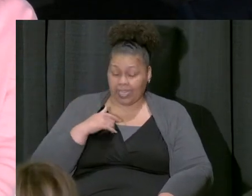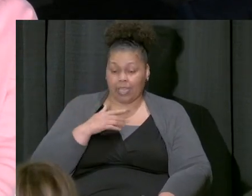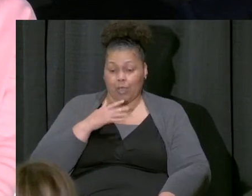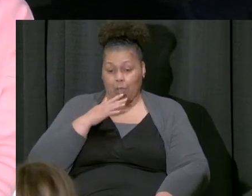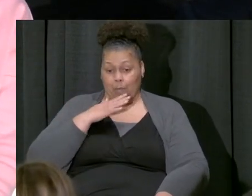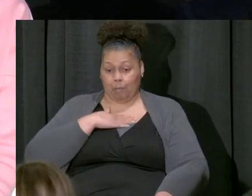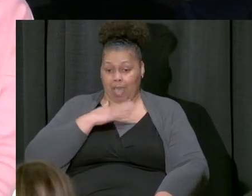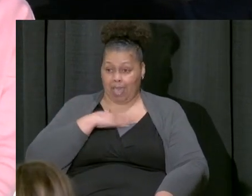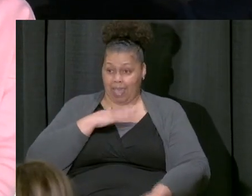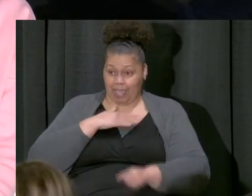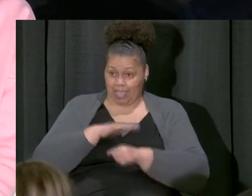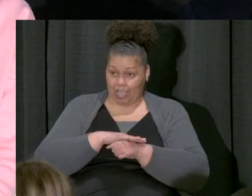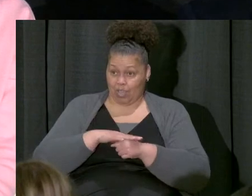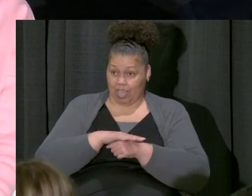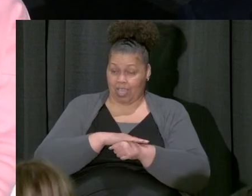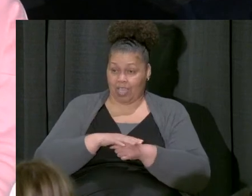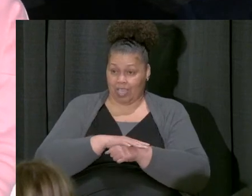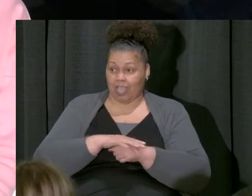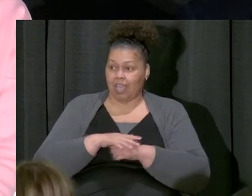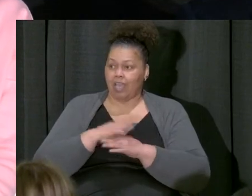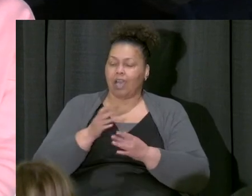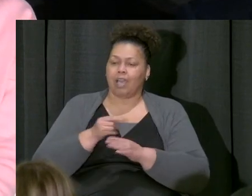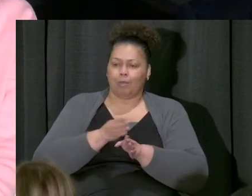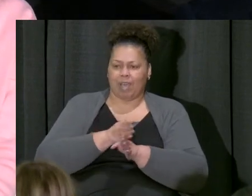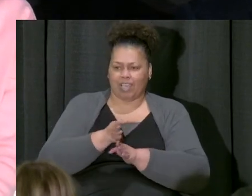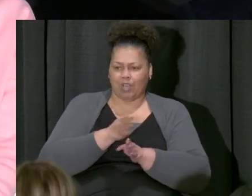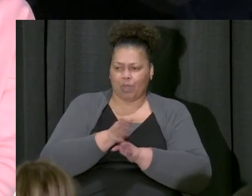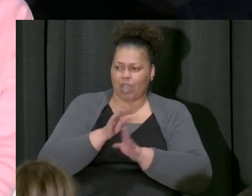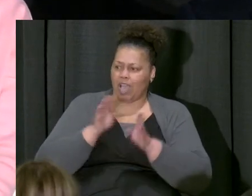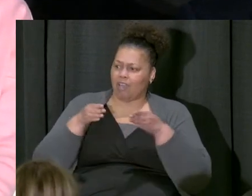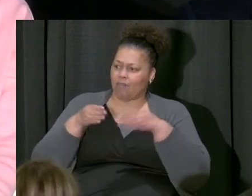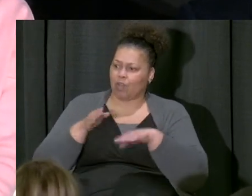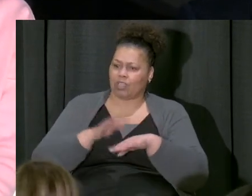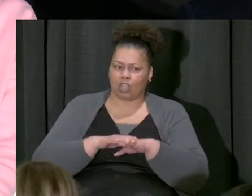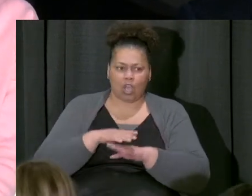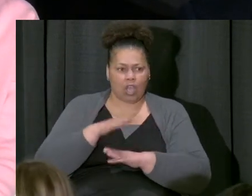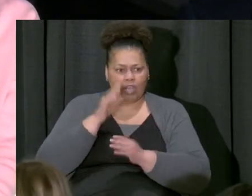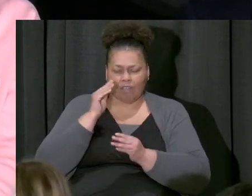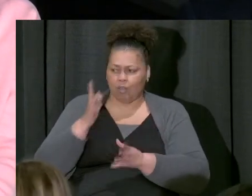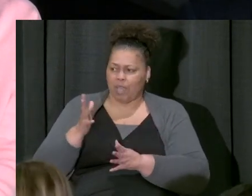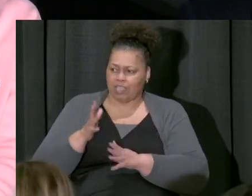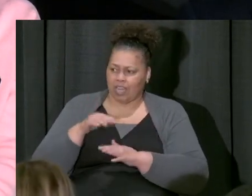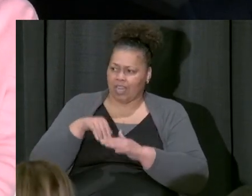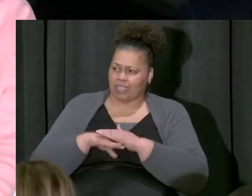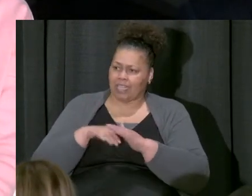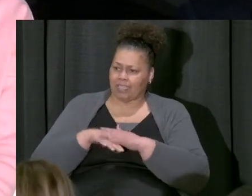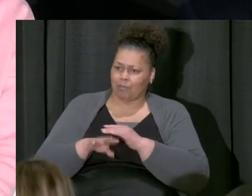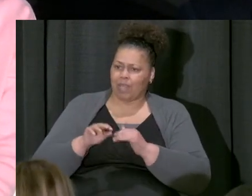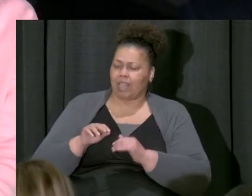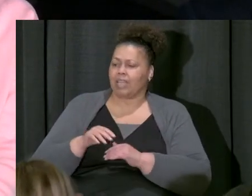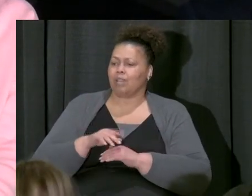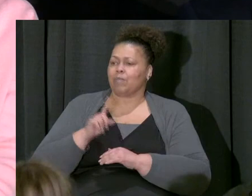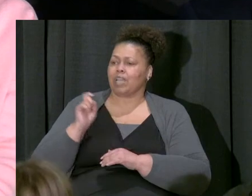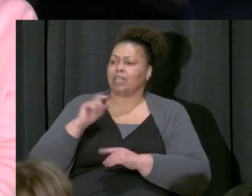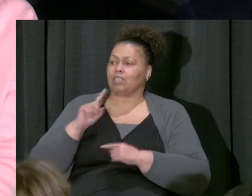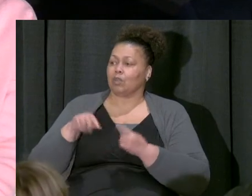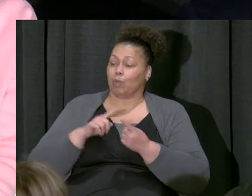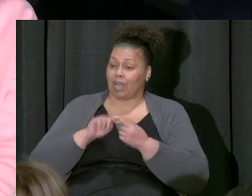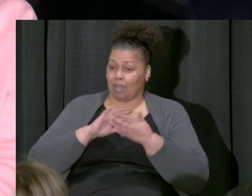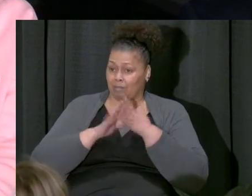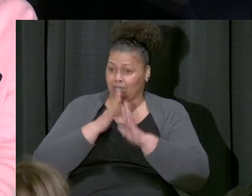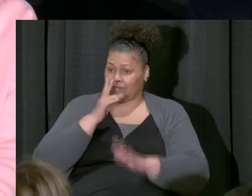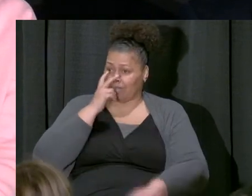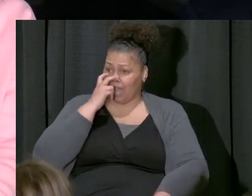in my earlier career, I focused on the information accessibility because when I became blind,